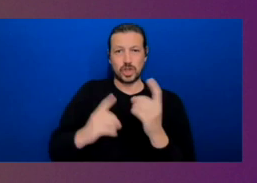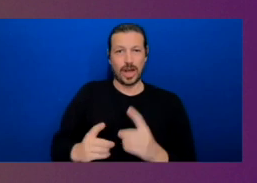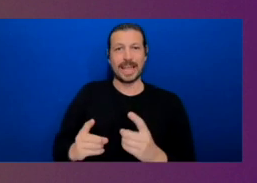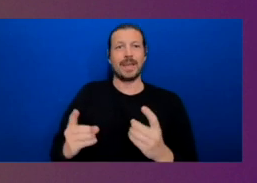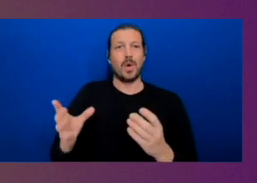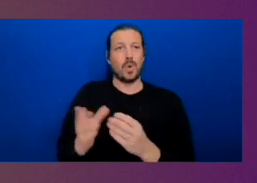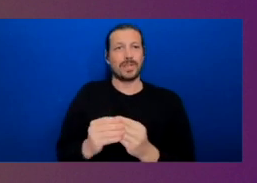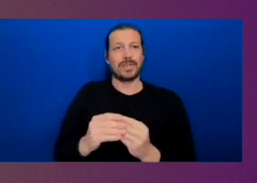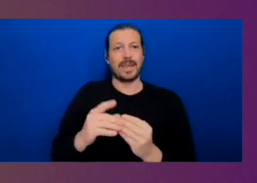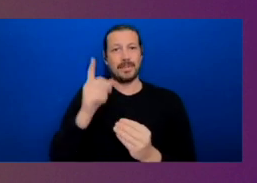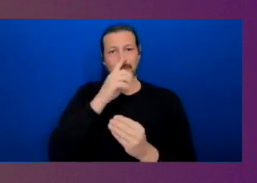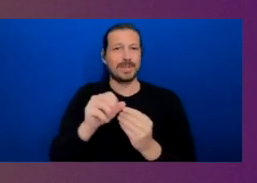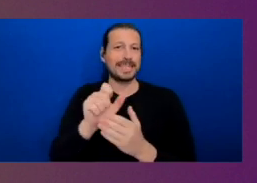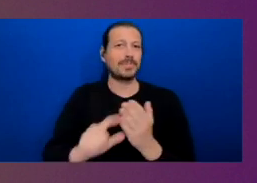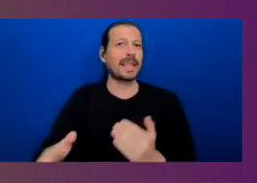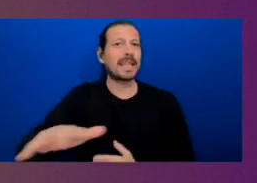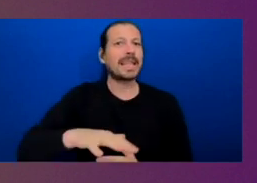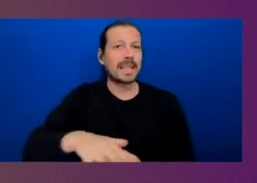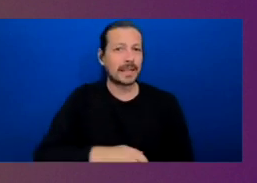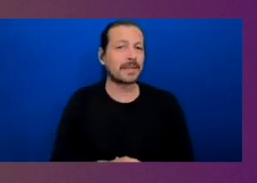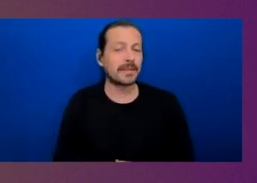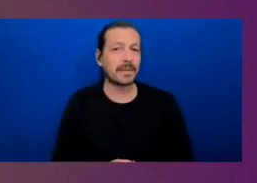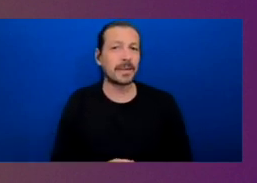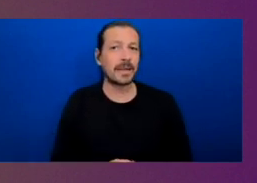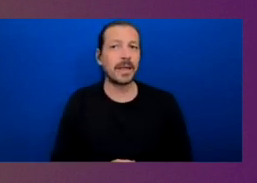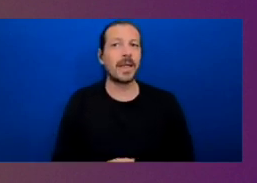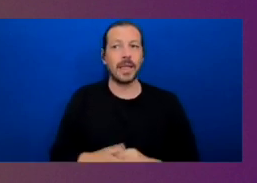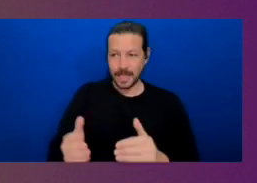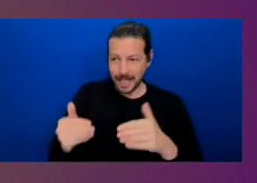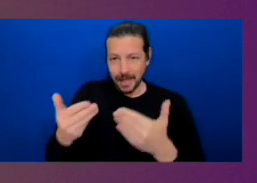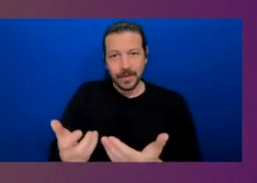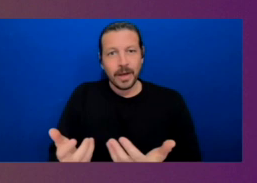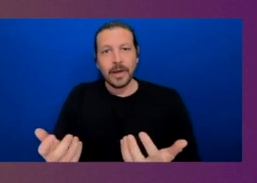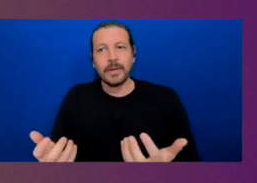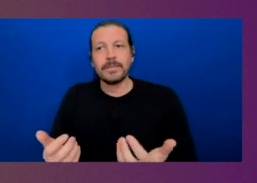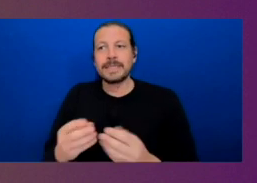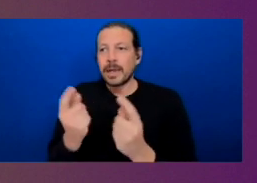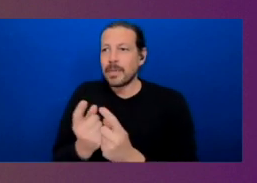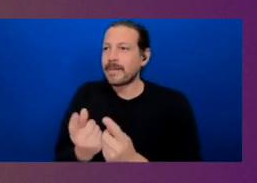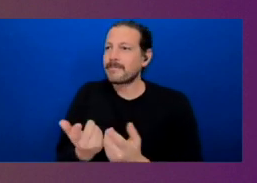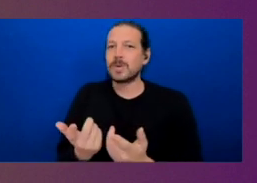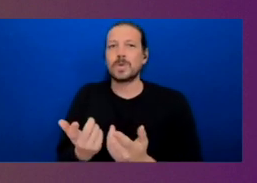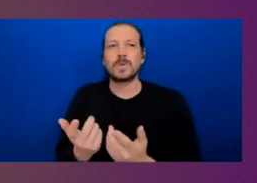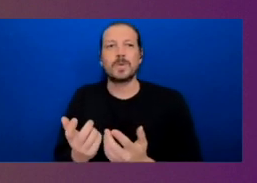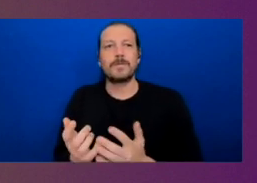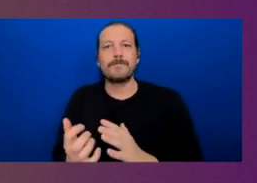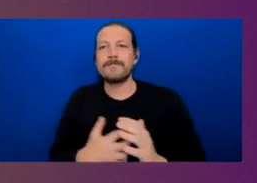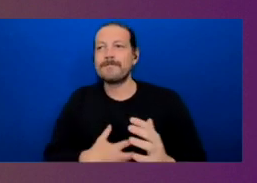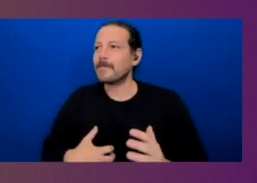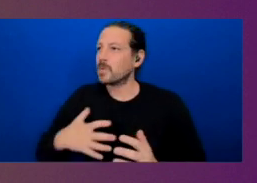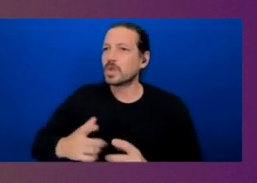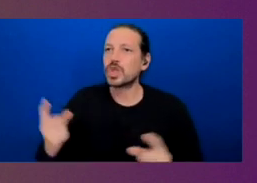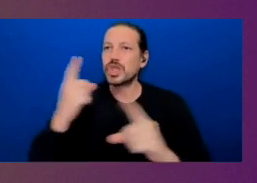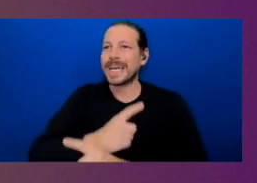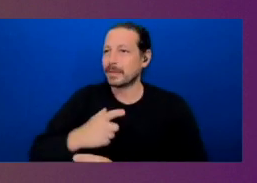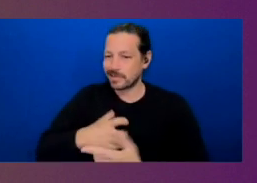spaces. Those spaces have given people that need and that desire to go and change something because of, either that